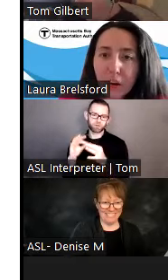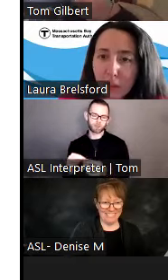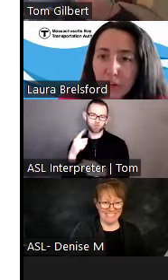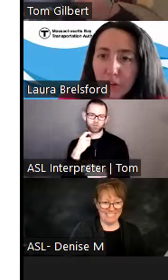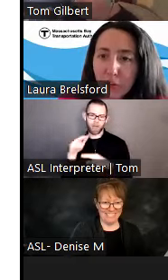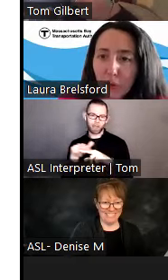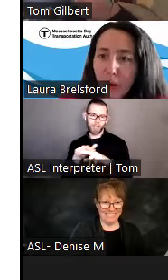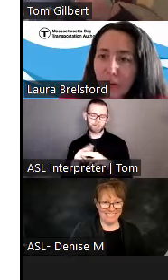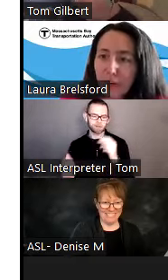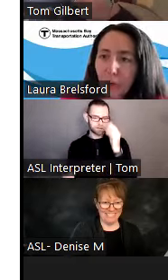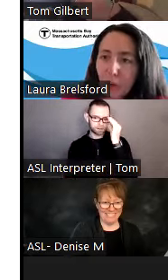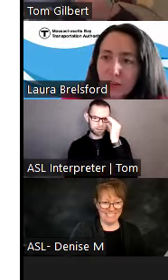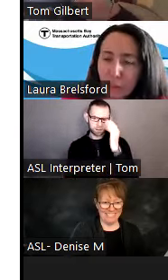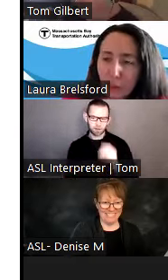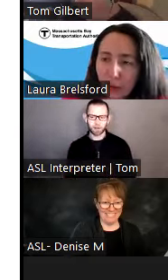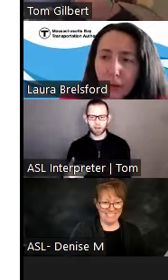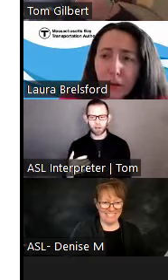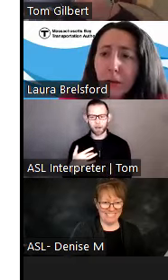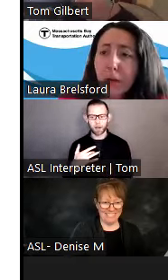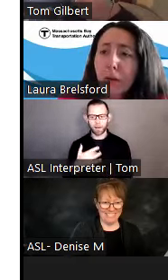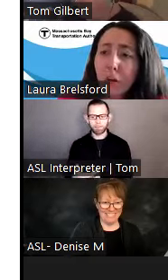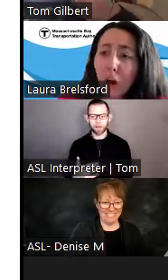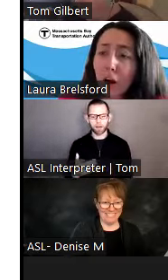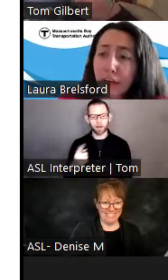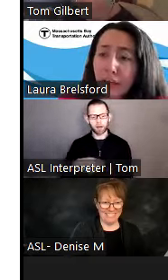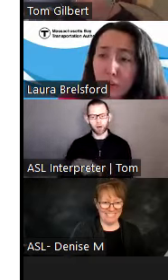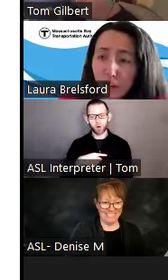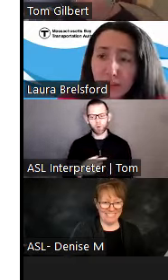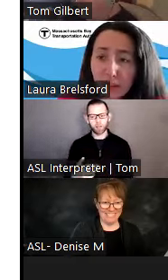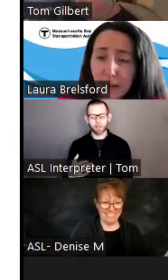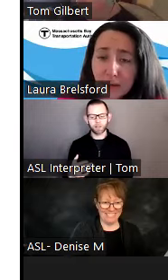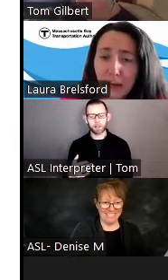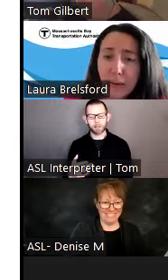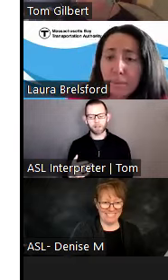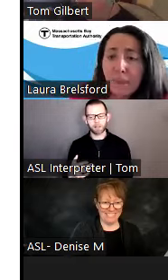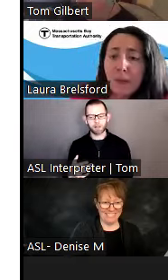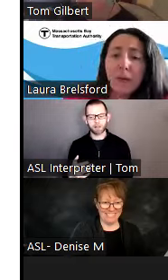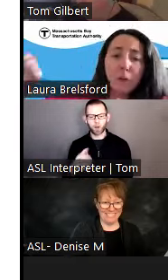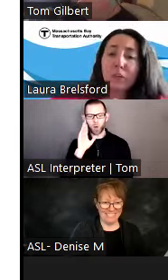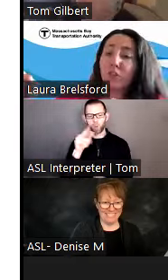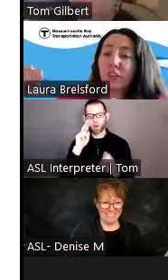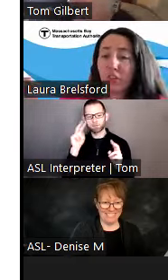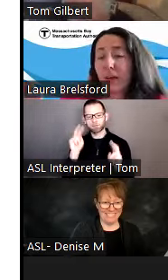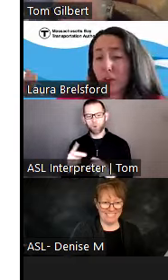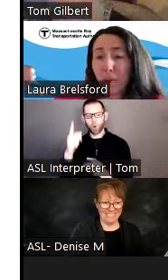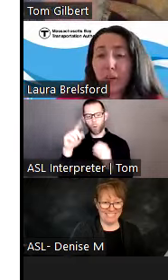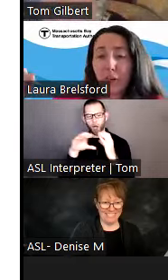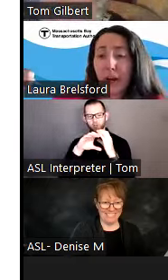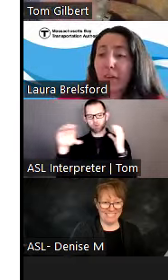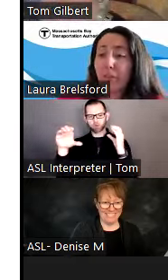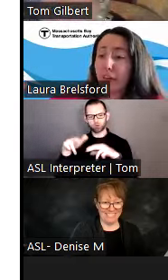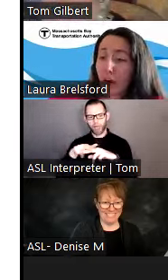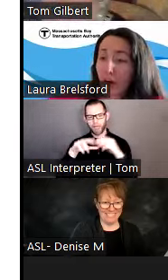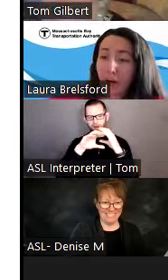typically our monitors were monitoring 1 subway car in a train set at a time. We changed that to